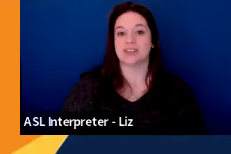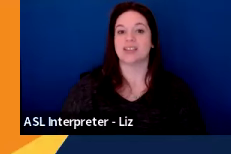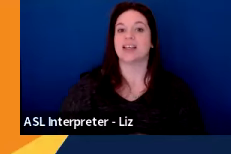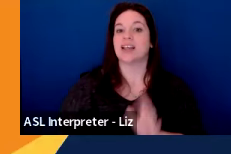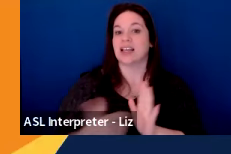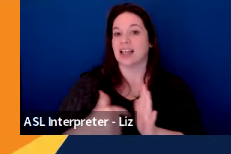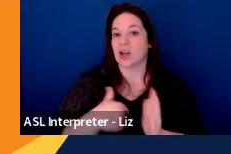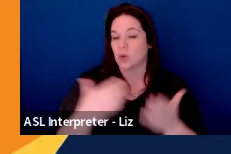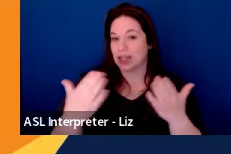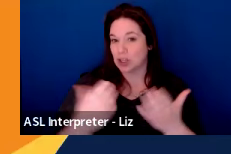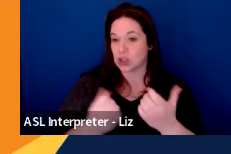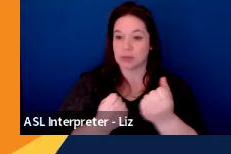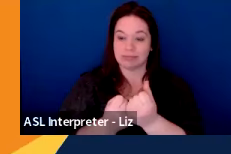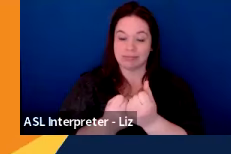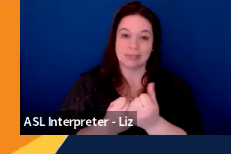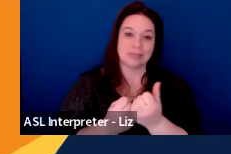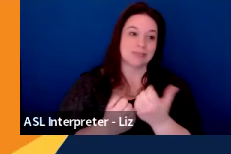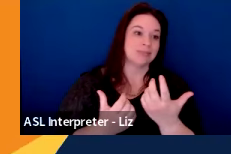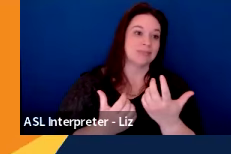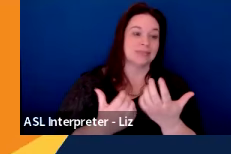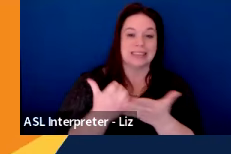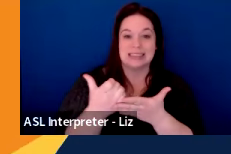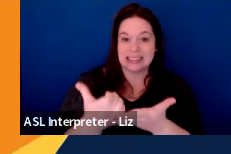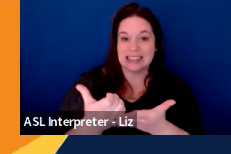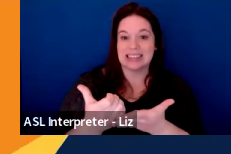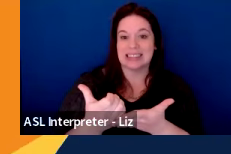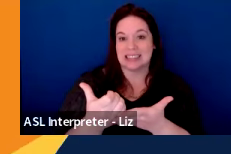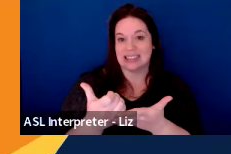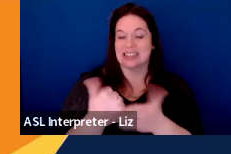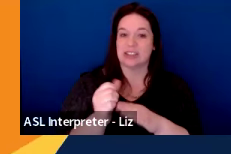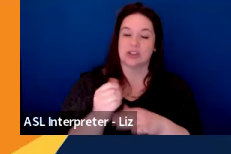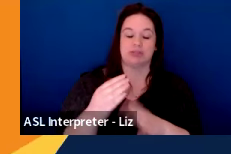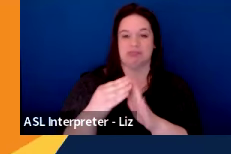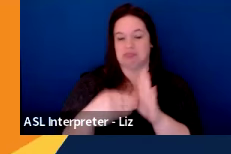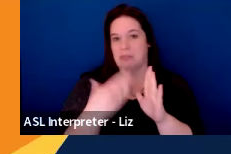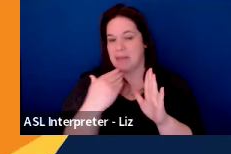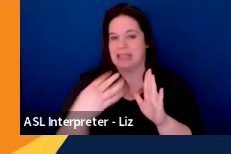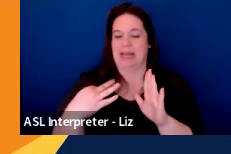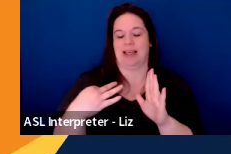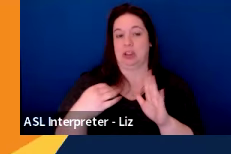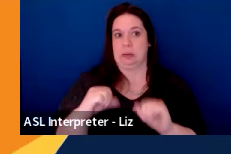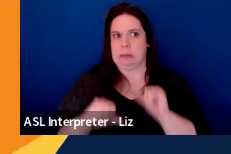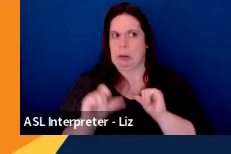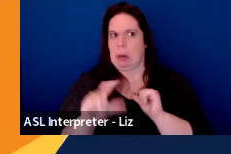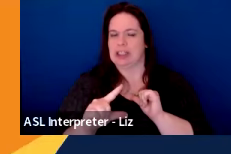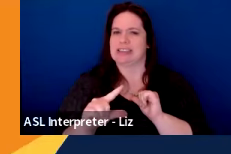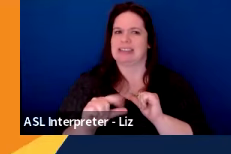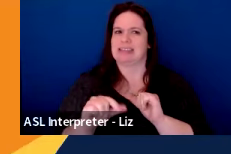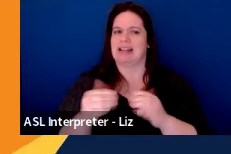here to assist you and to help you submit the best application. So if you have any questions, don't hesitate to send